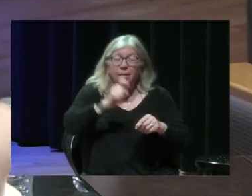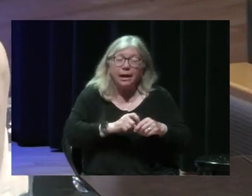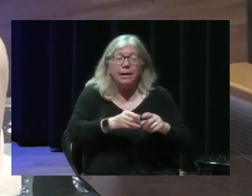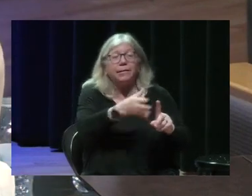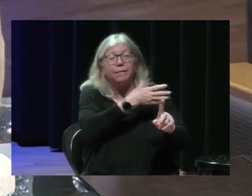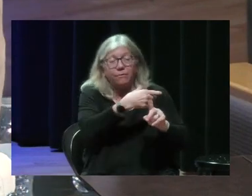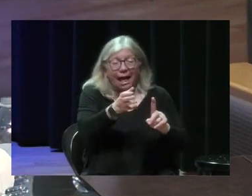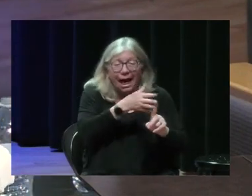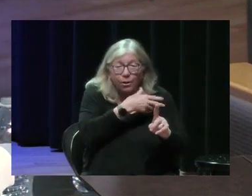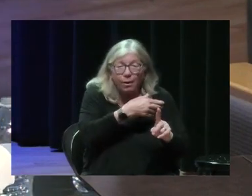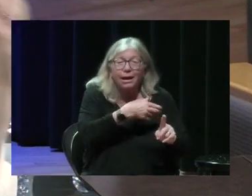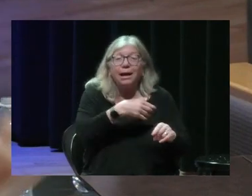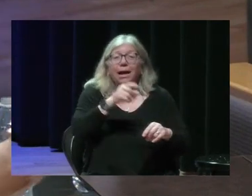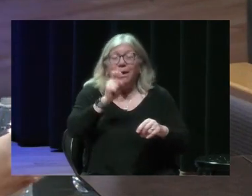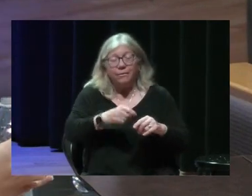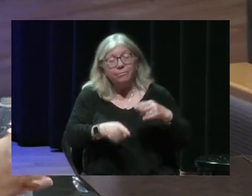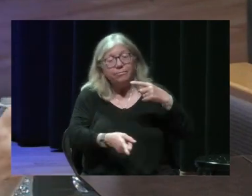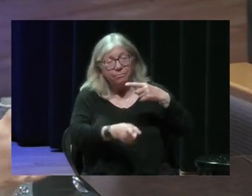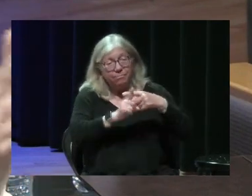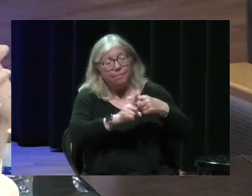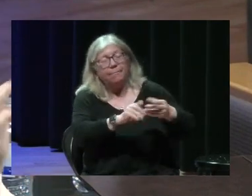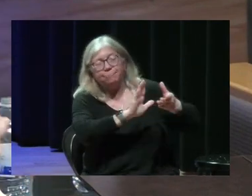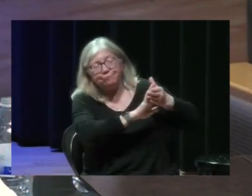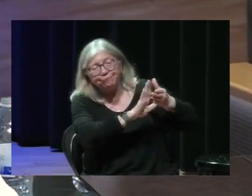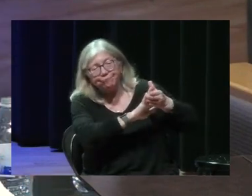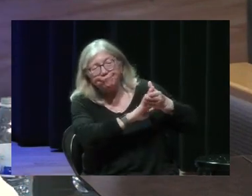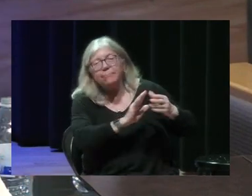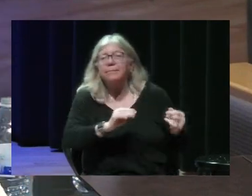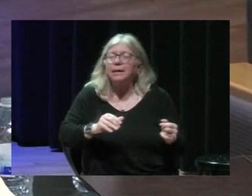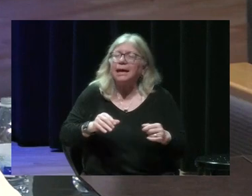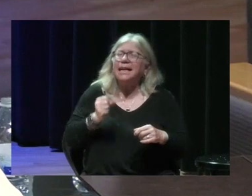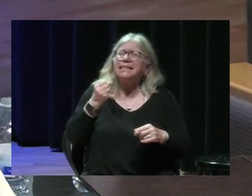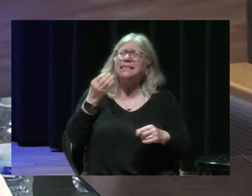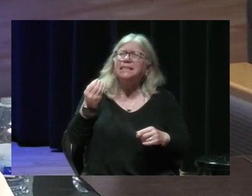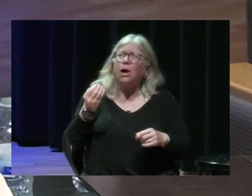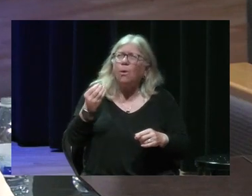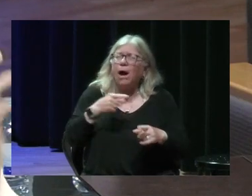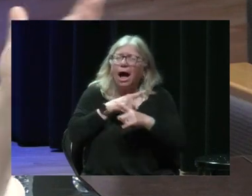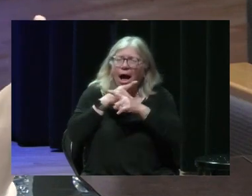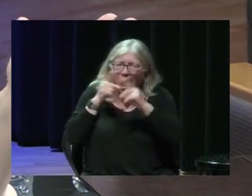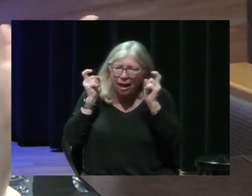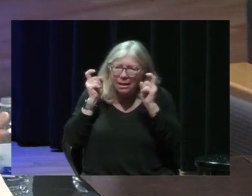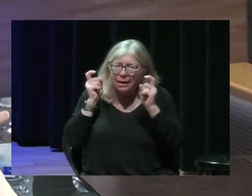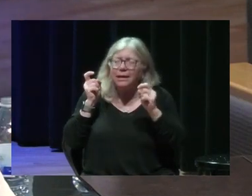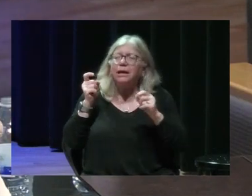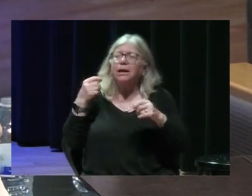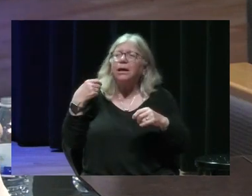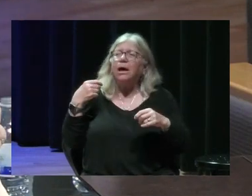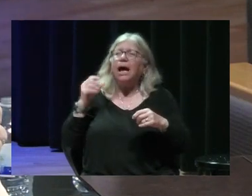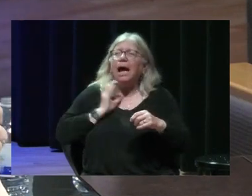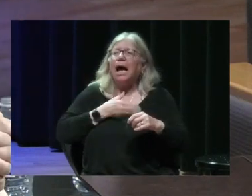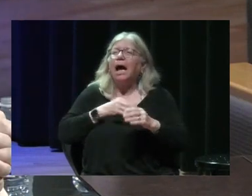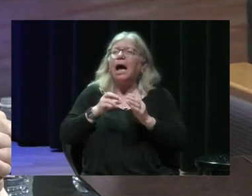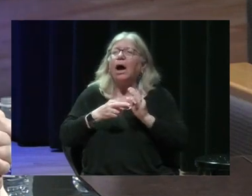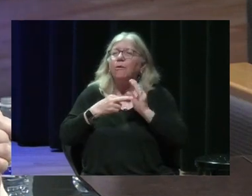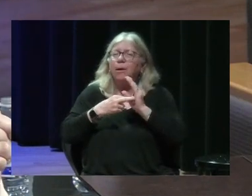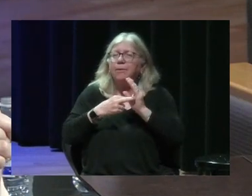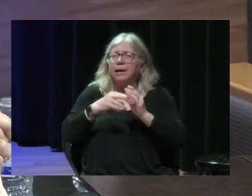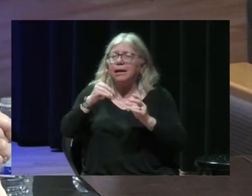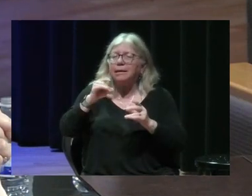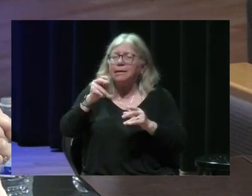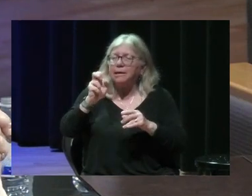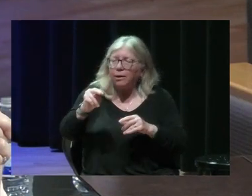flattery. They need some positive affirmation. Like, it's so ugly. We had Representative Derek Kilmer